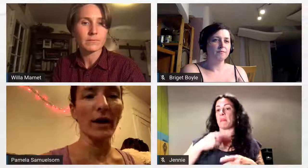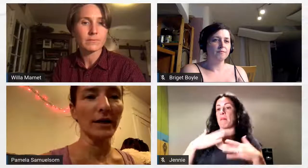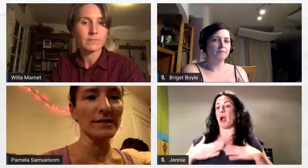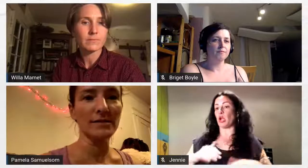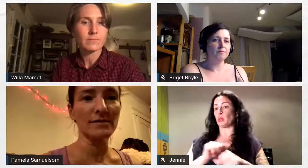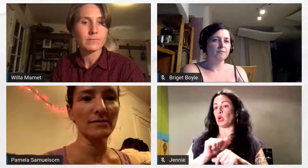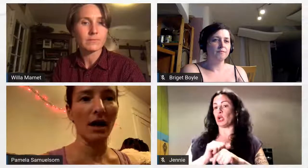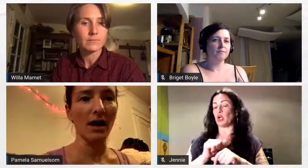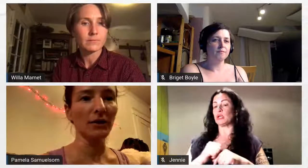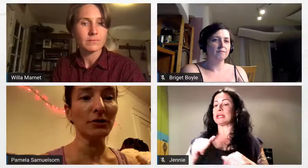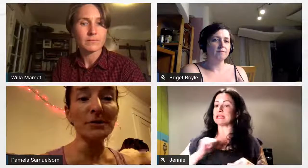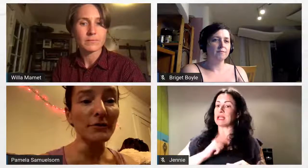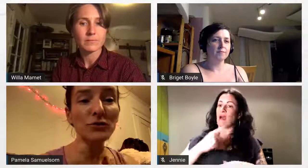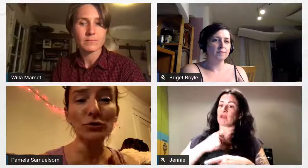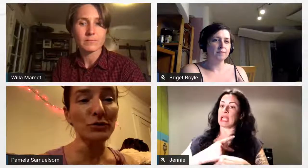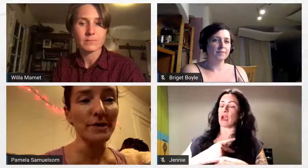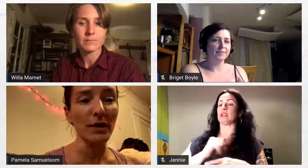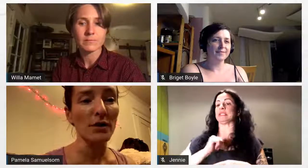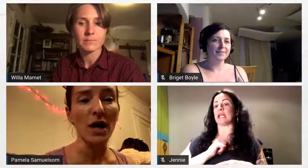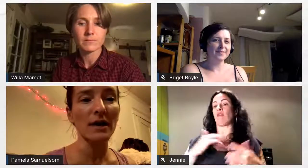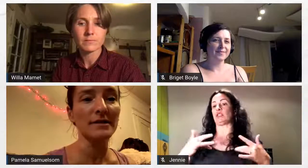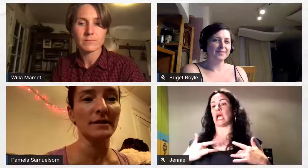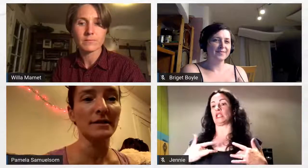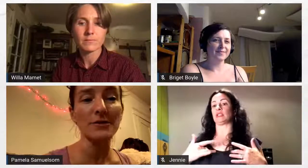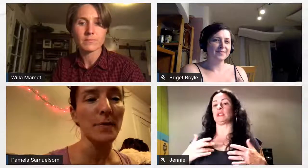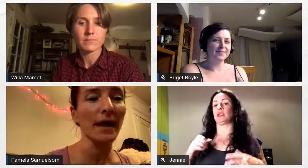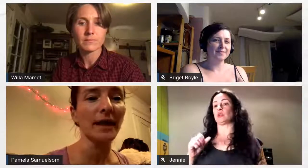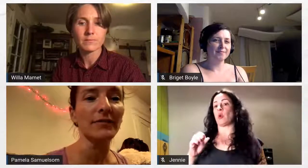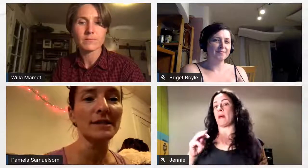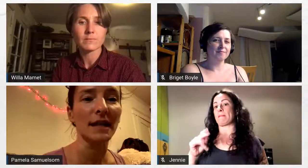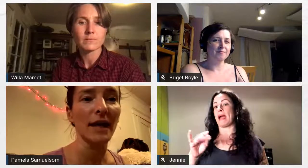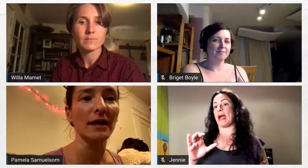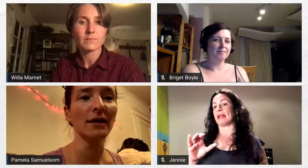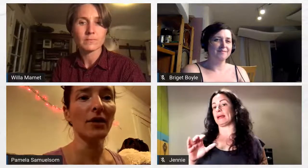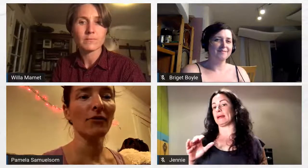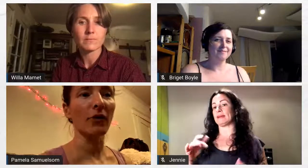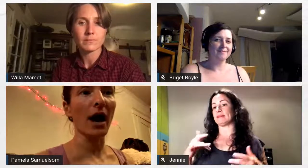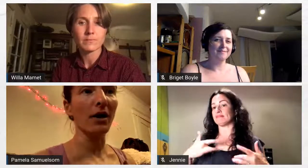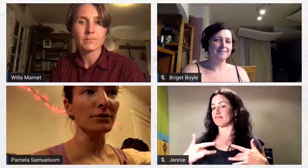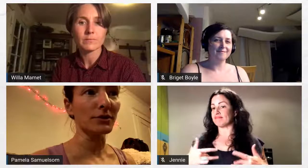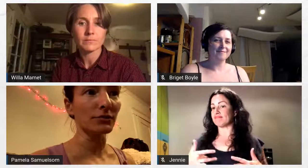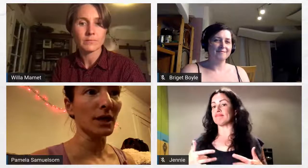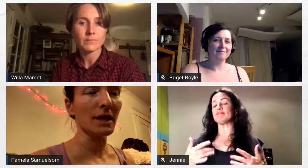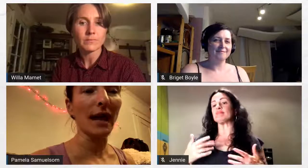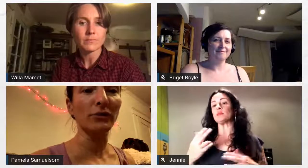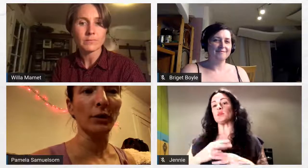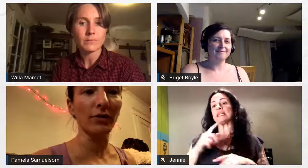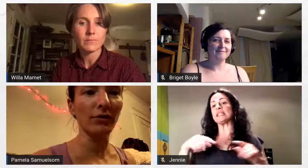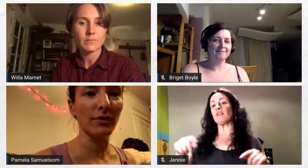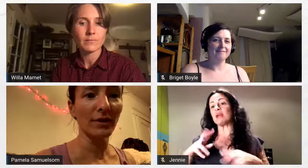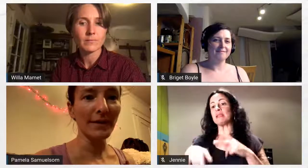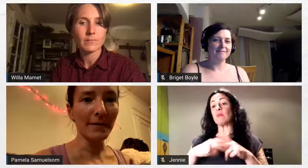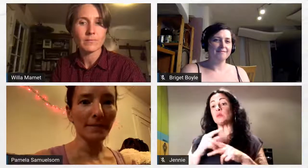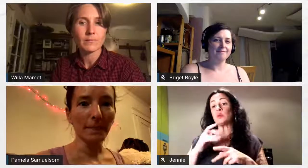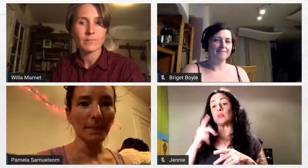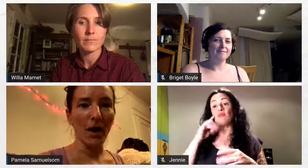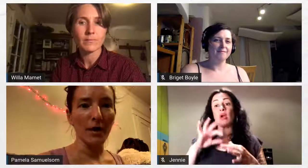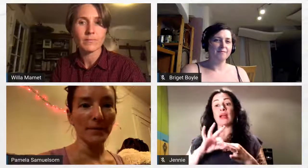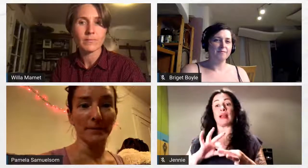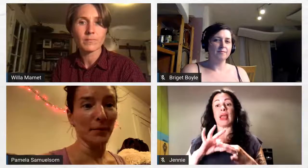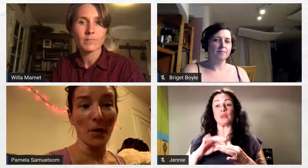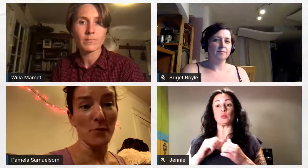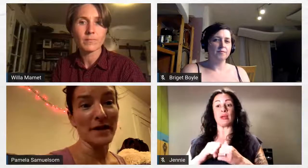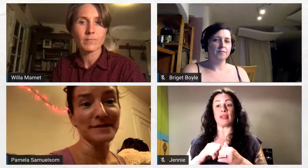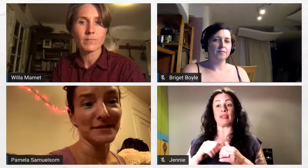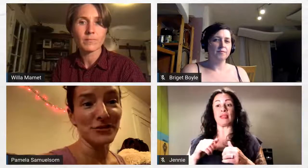somatic awareness, use of tools like gua shas and castor packing and things like that for how to connect with